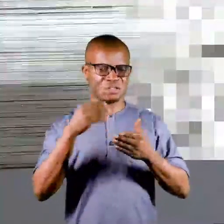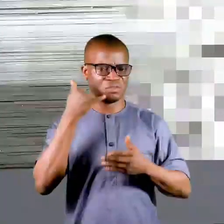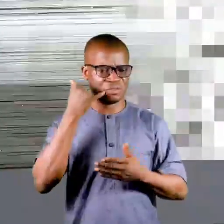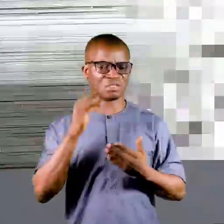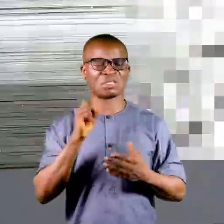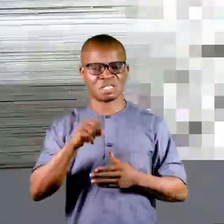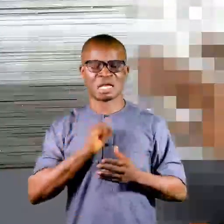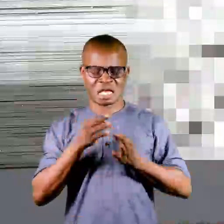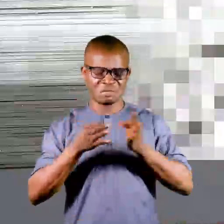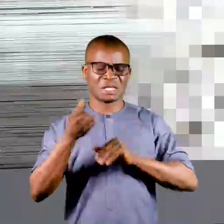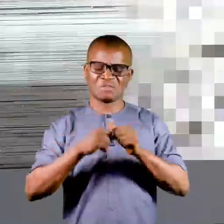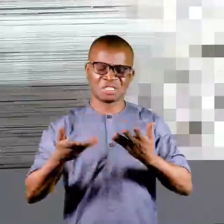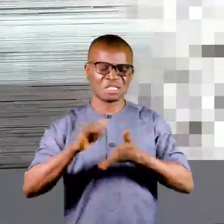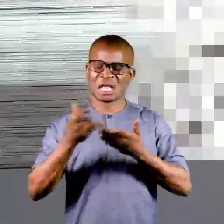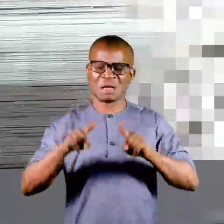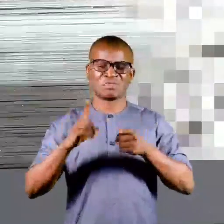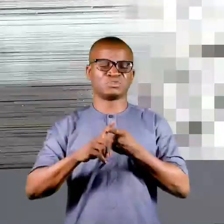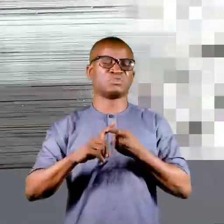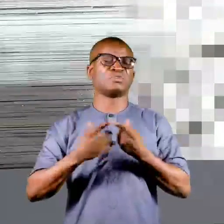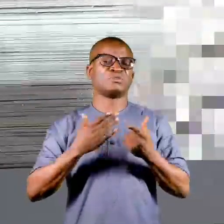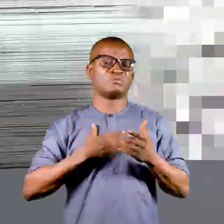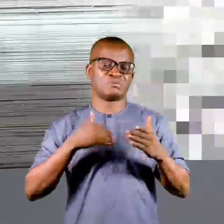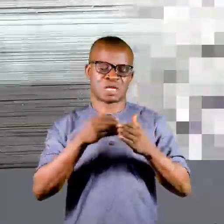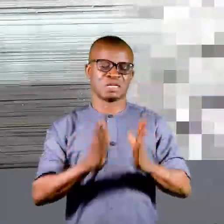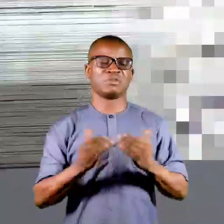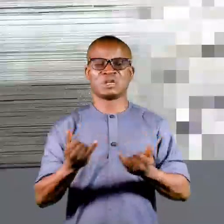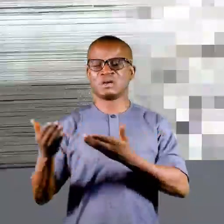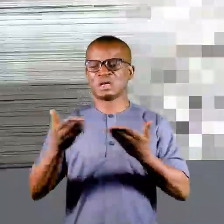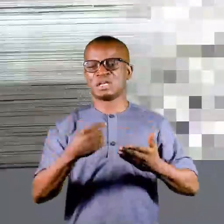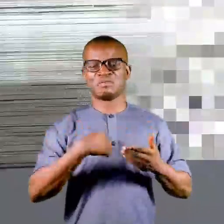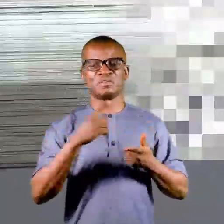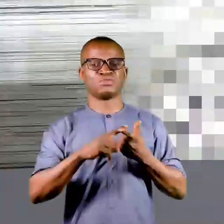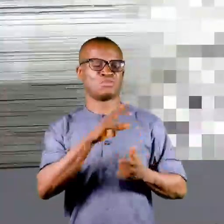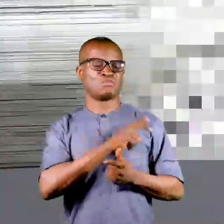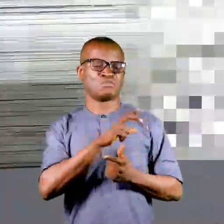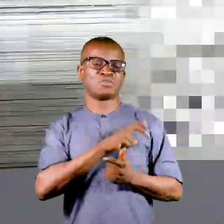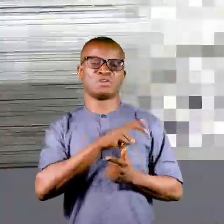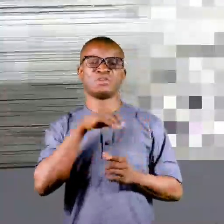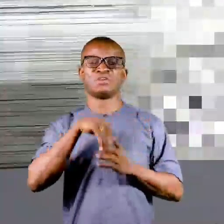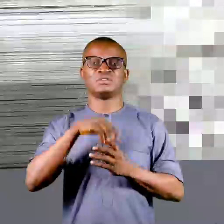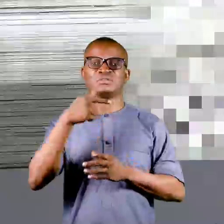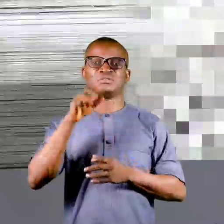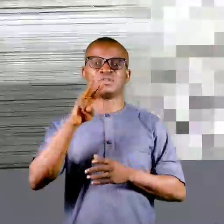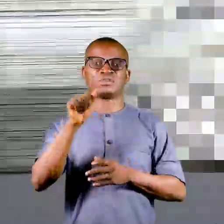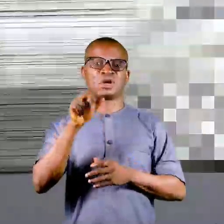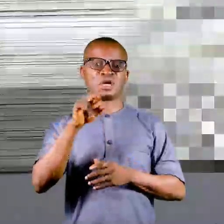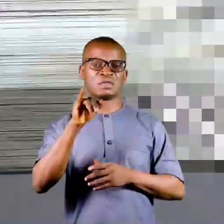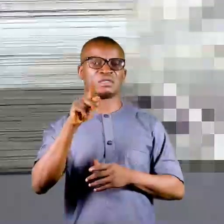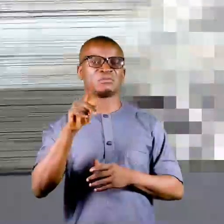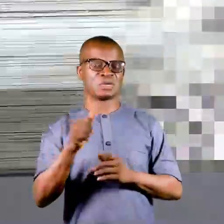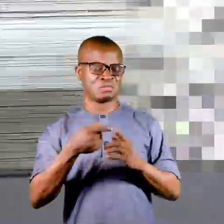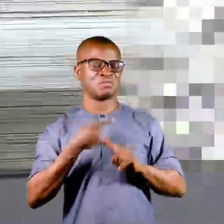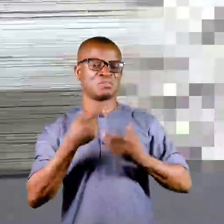yes. And I explained everything that happened to my neighbor. And one evening, I take me to police station, go and report for them.